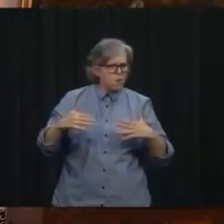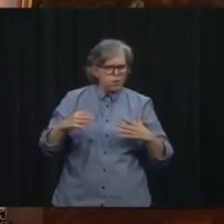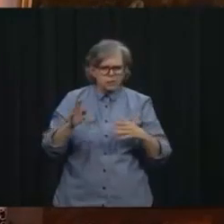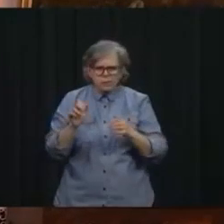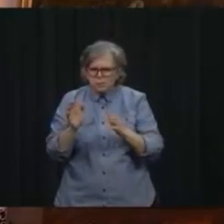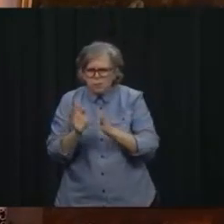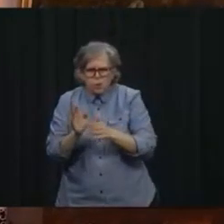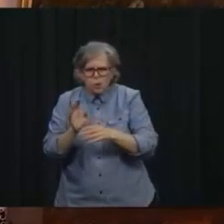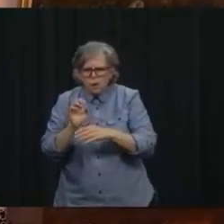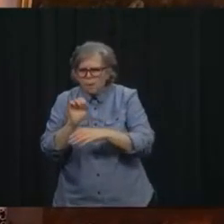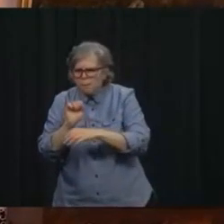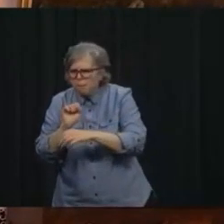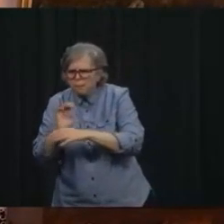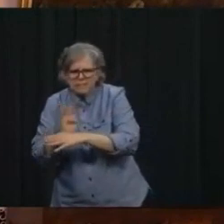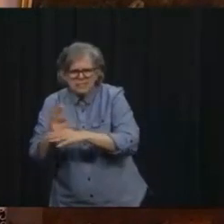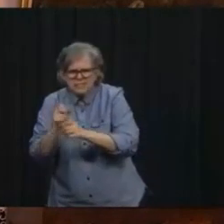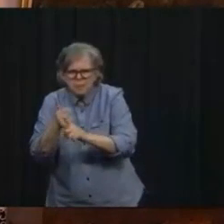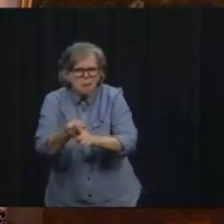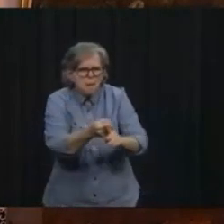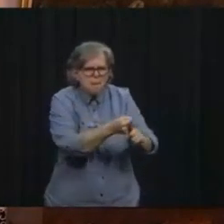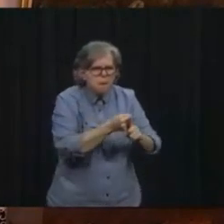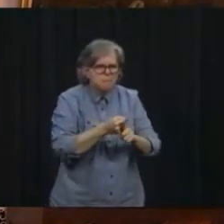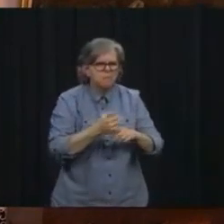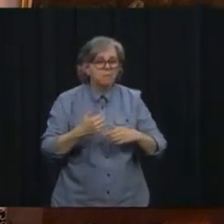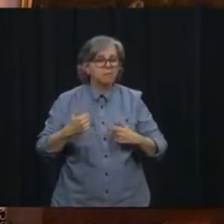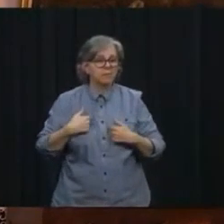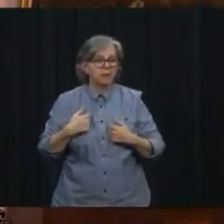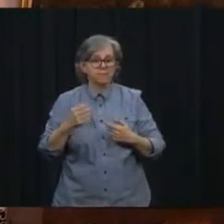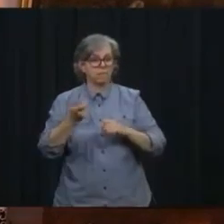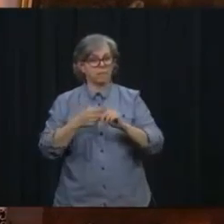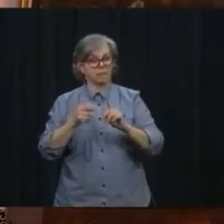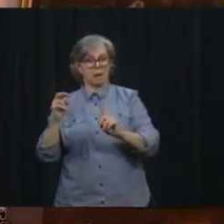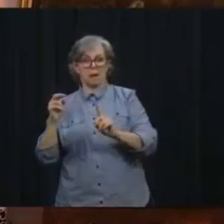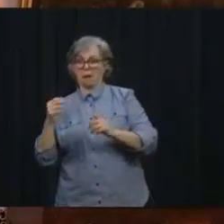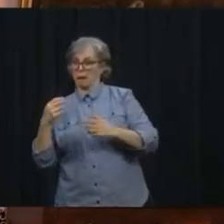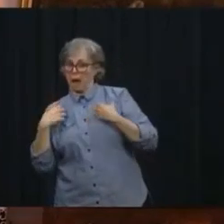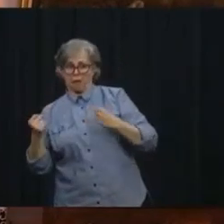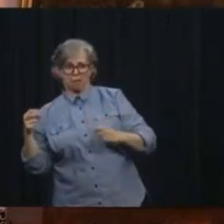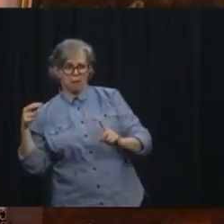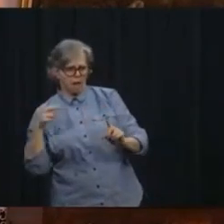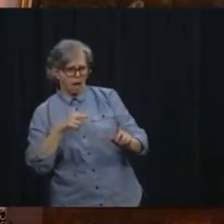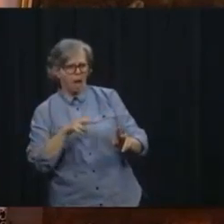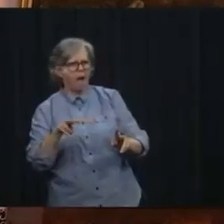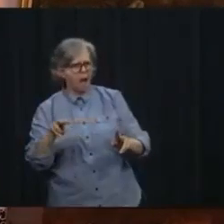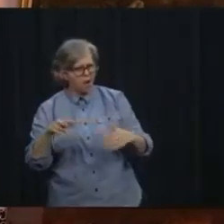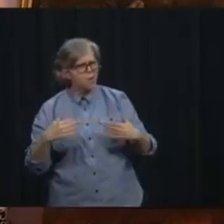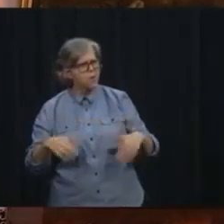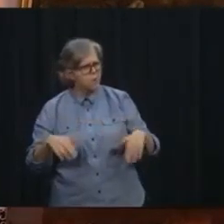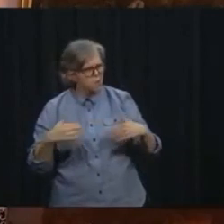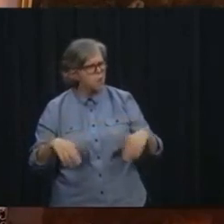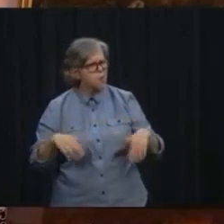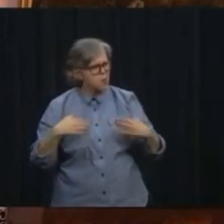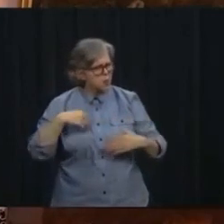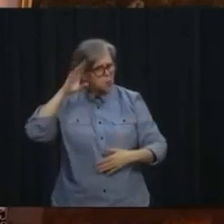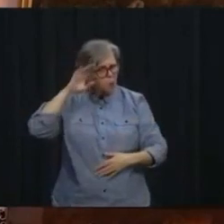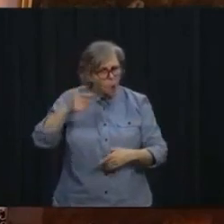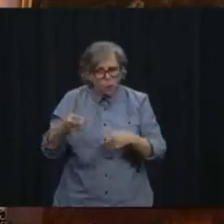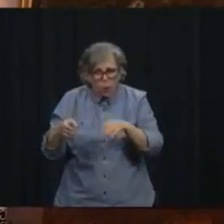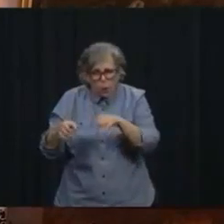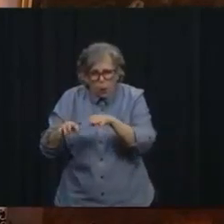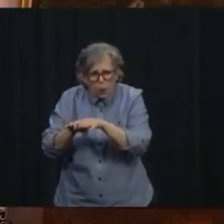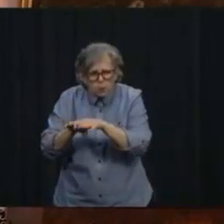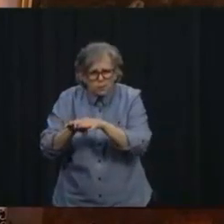and economic development, they're inextricably linked, and every one of these decisions is going to take the best